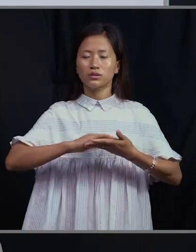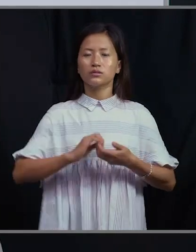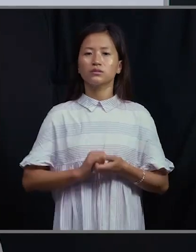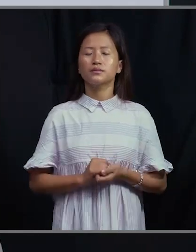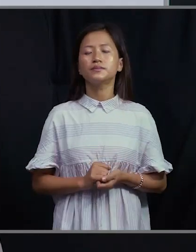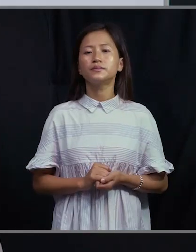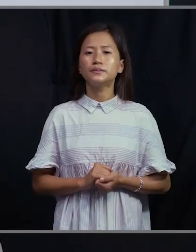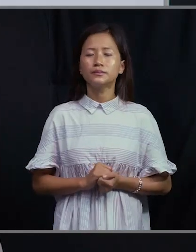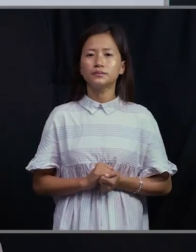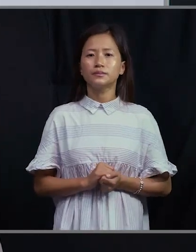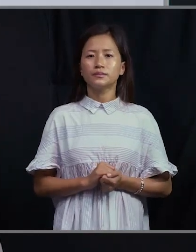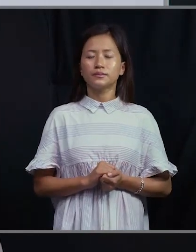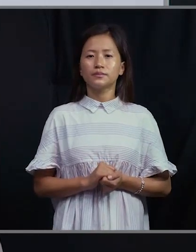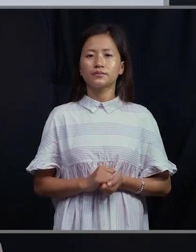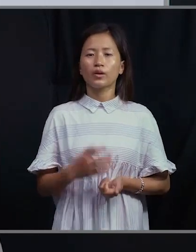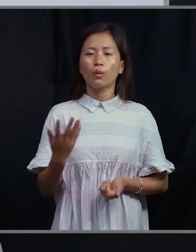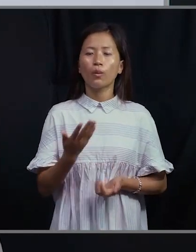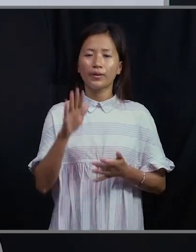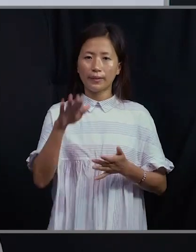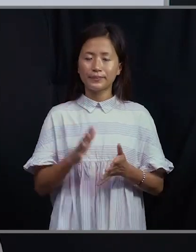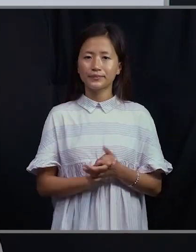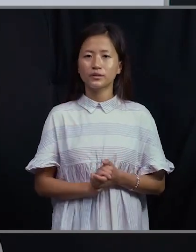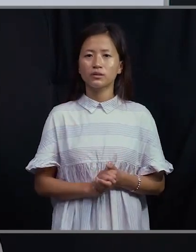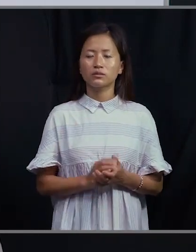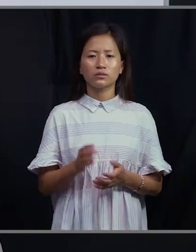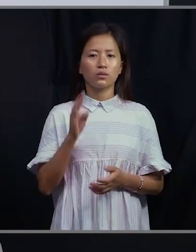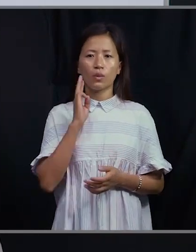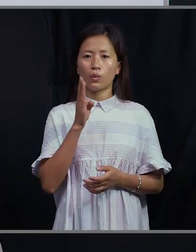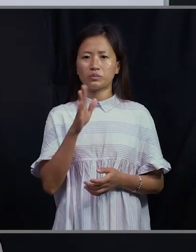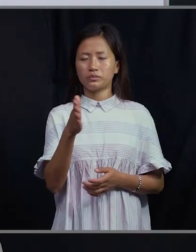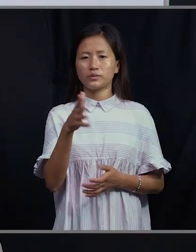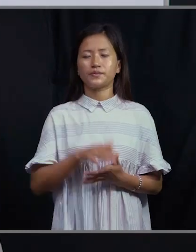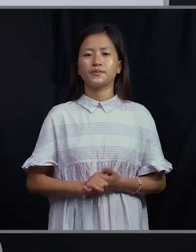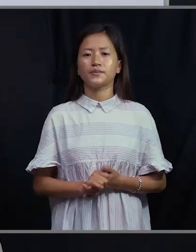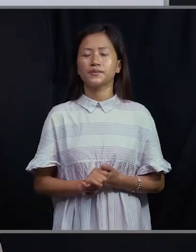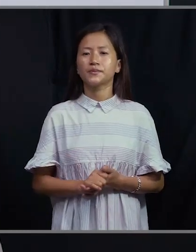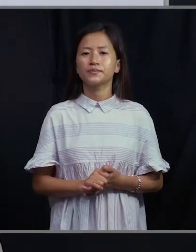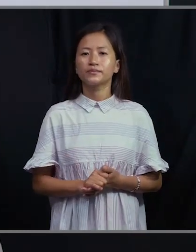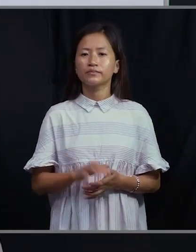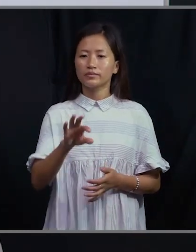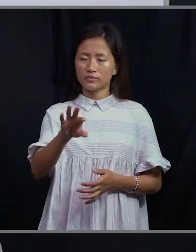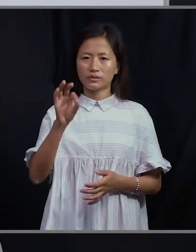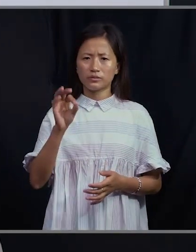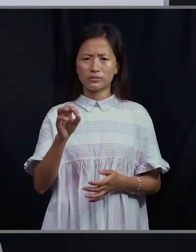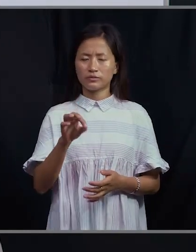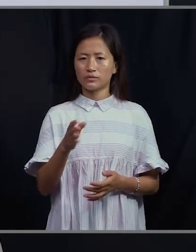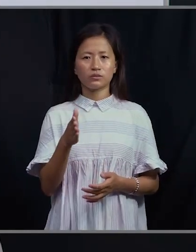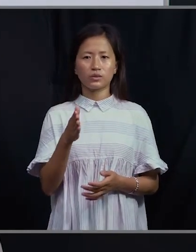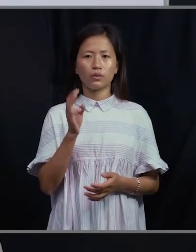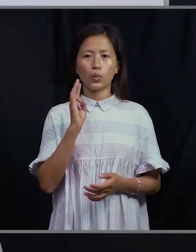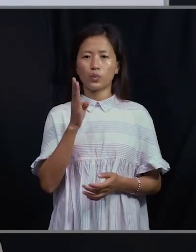okay, what happened is that there are no witnesses. Okay, here we cannot find any witnesses. Why?